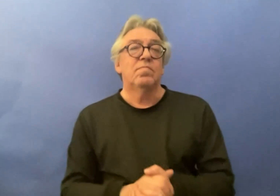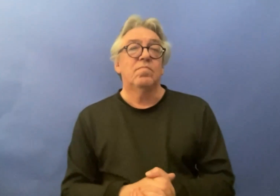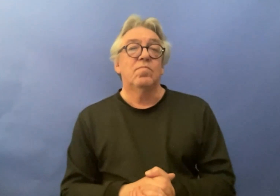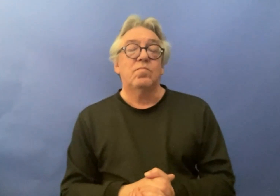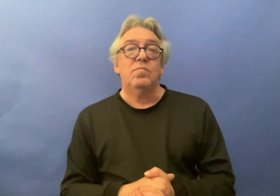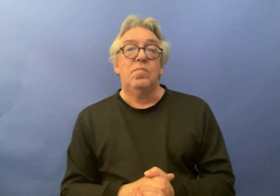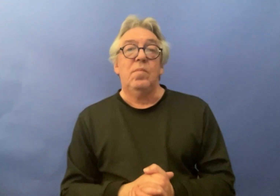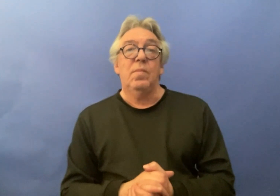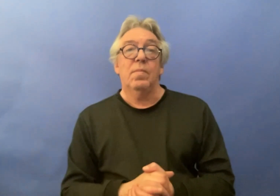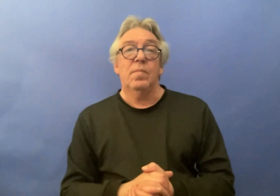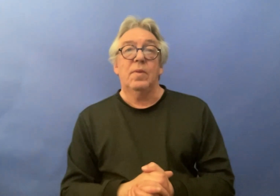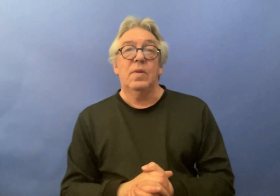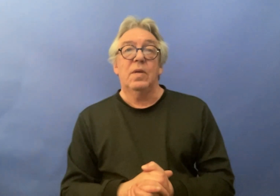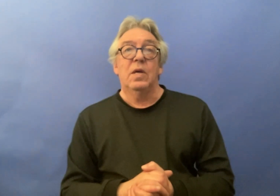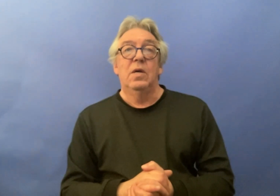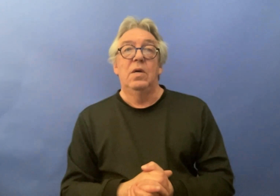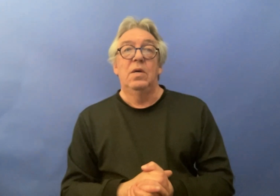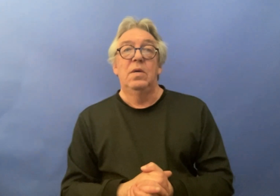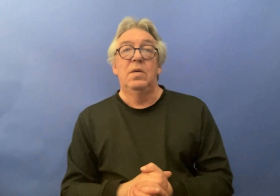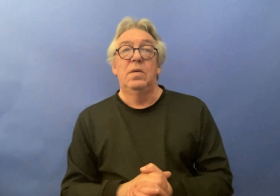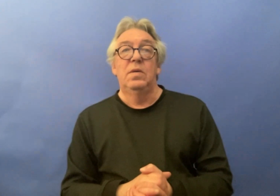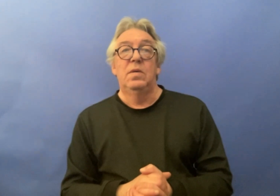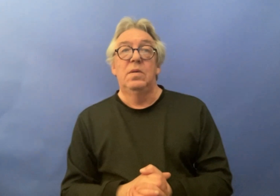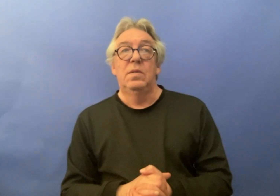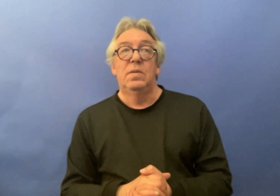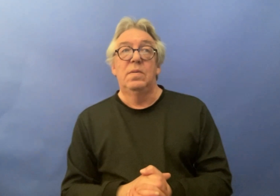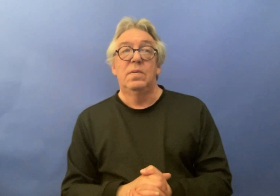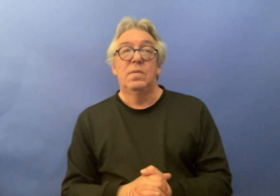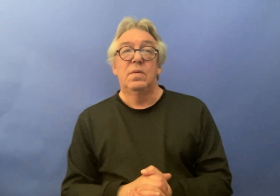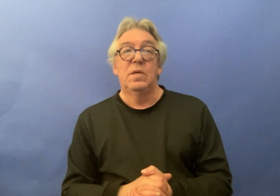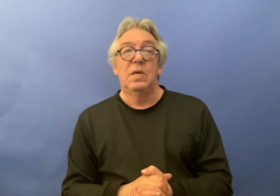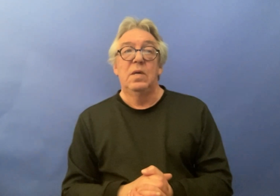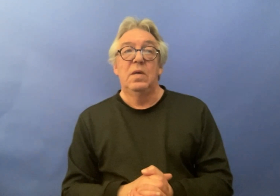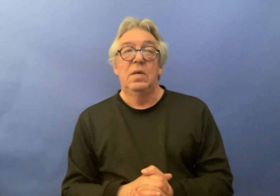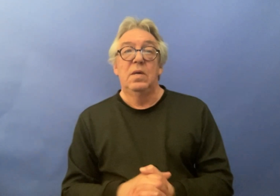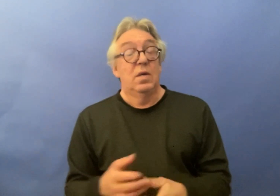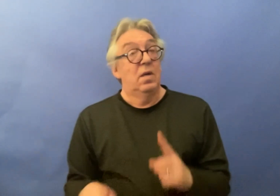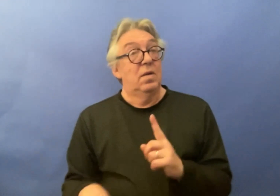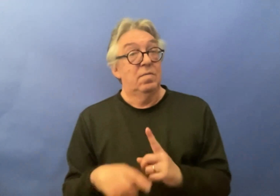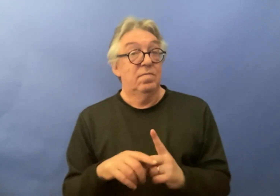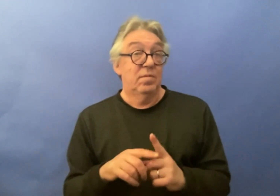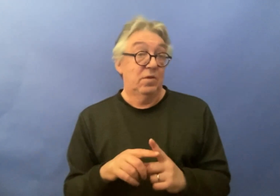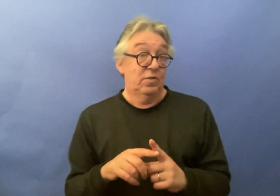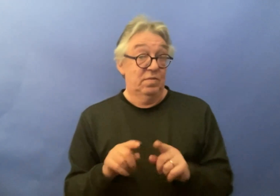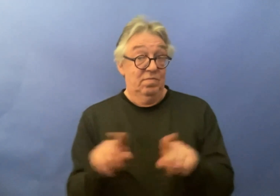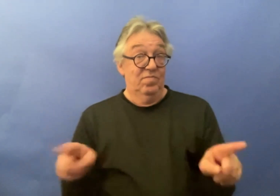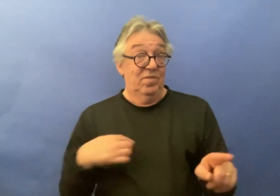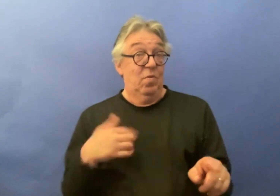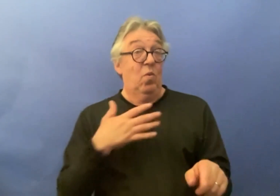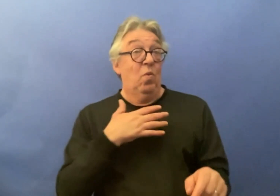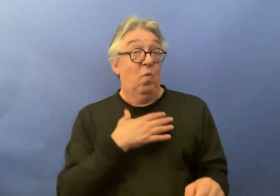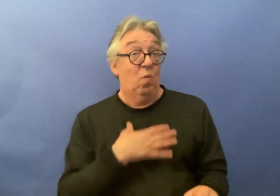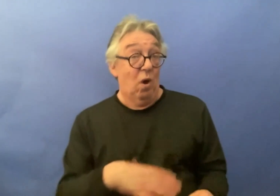And also to understand and reflect better the diversity among persons with disabilities and the